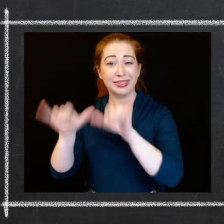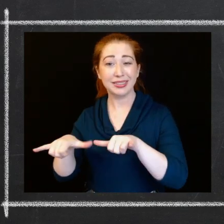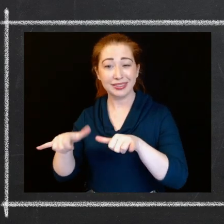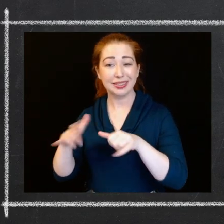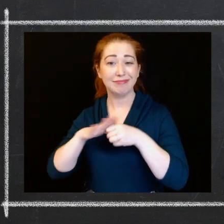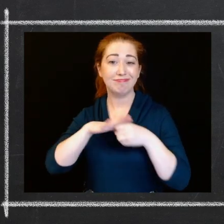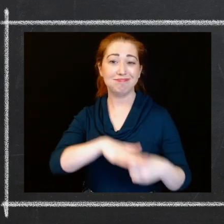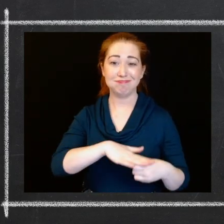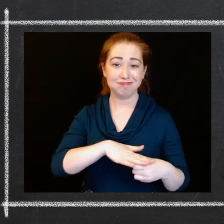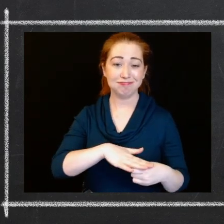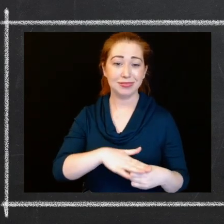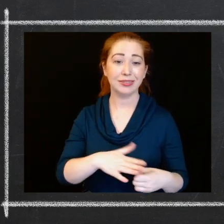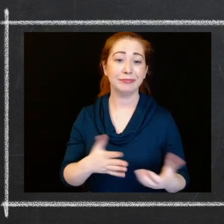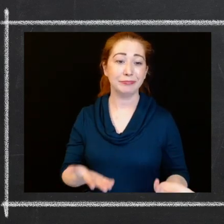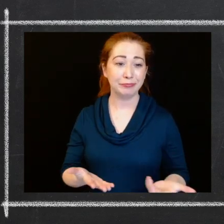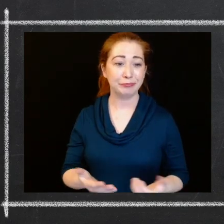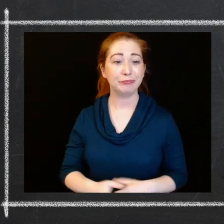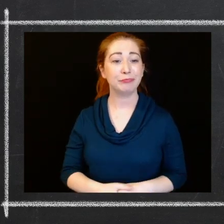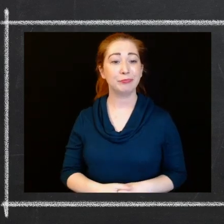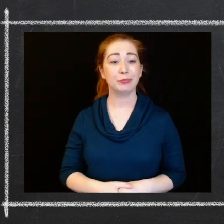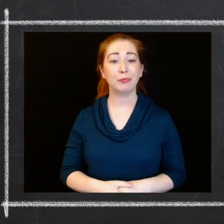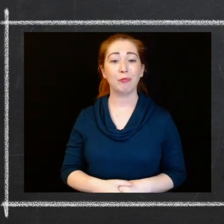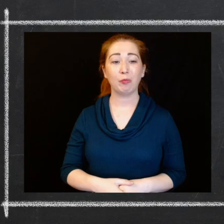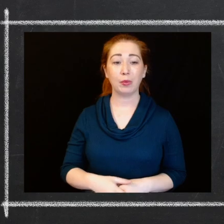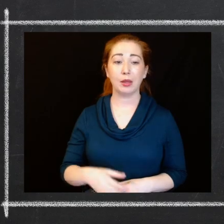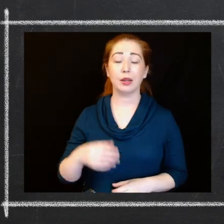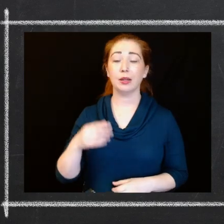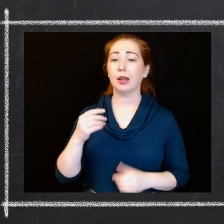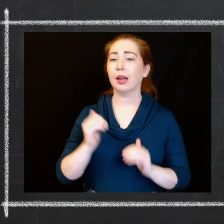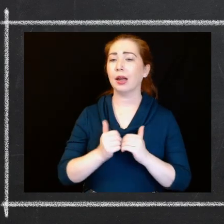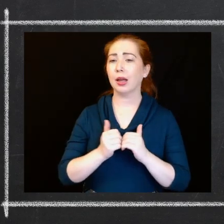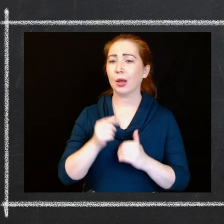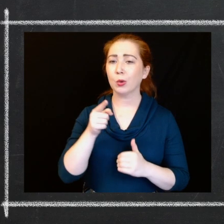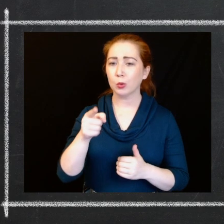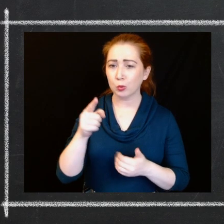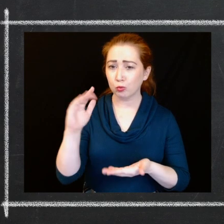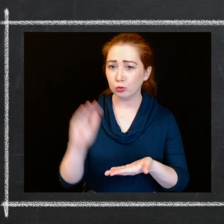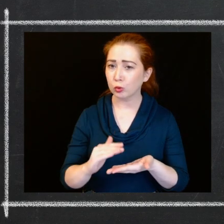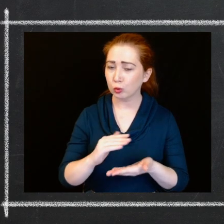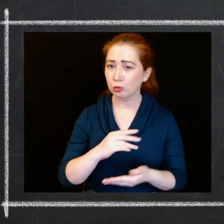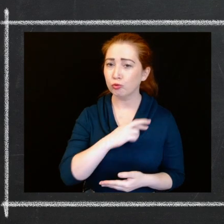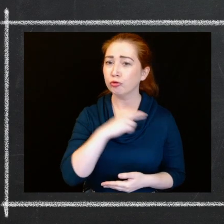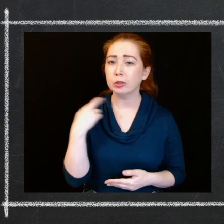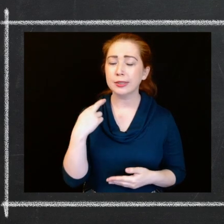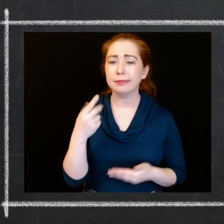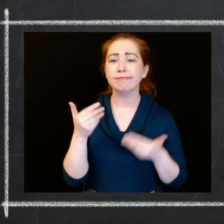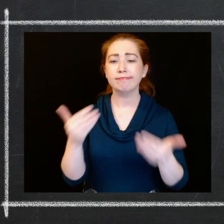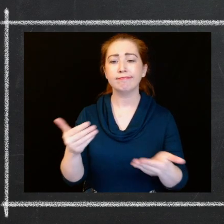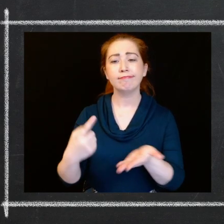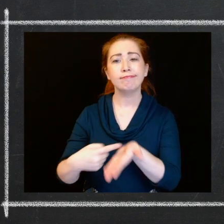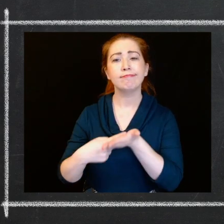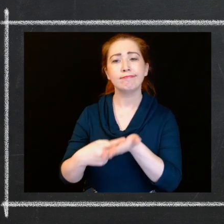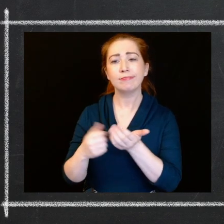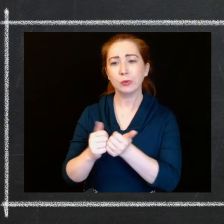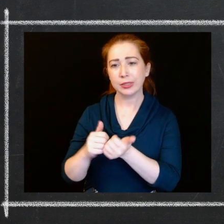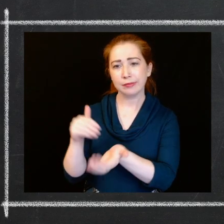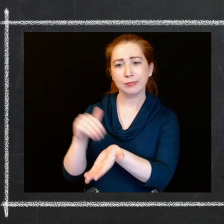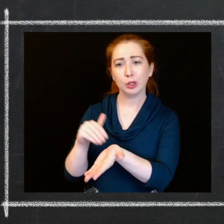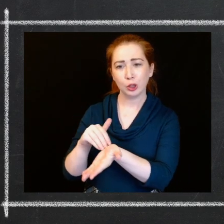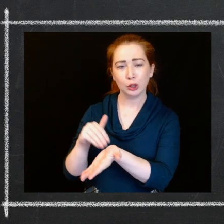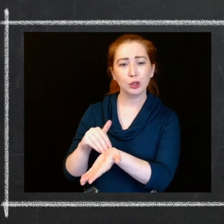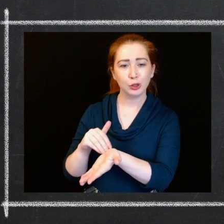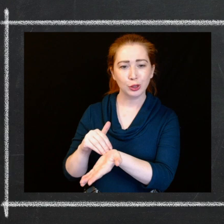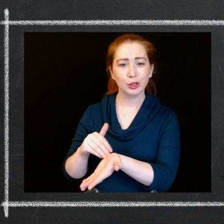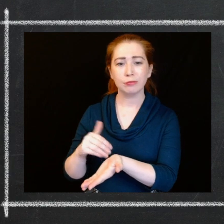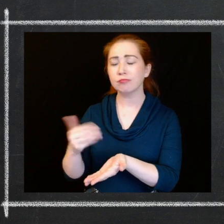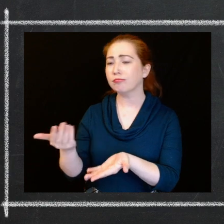diversity experience while living in the United States. To reduce risk, talk to your doctor about management